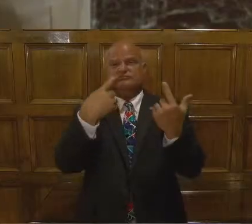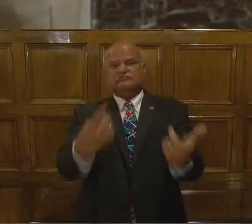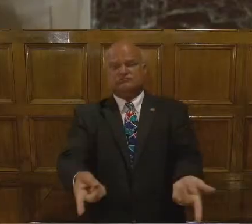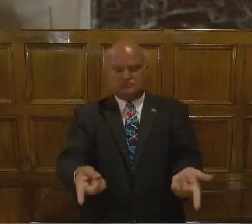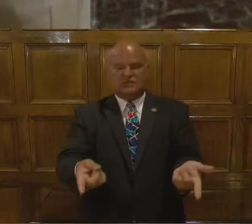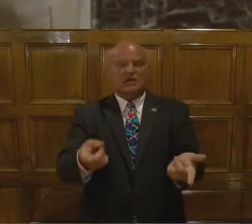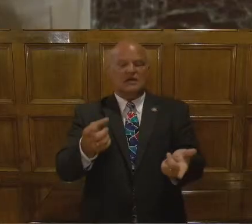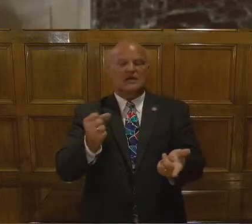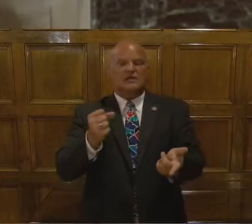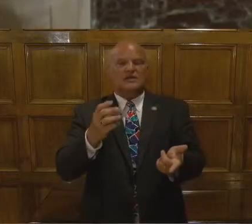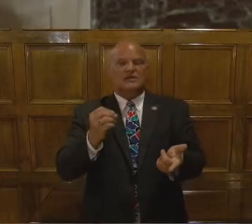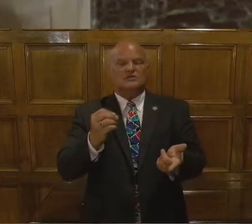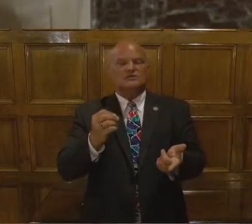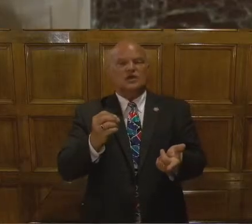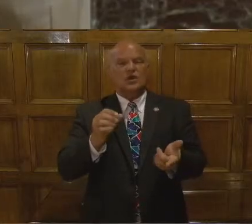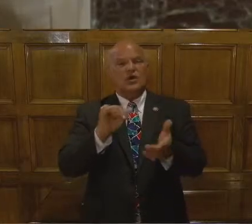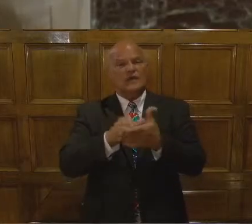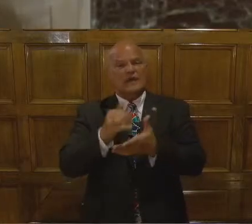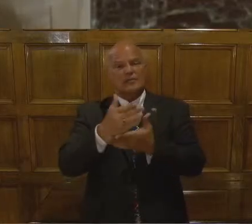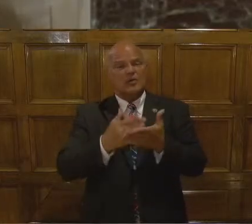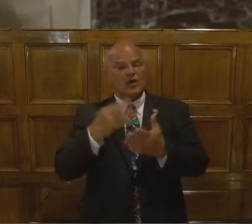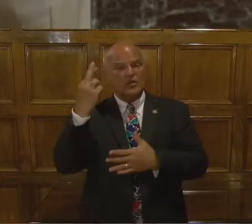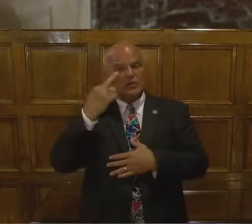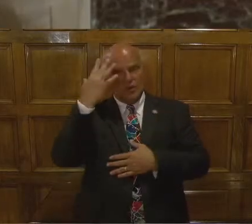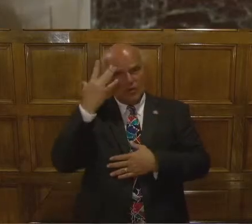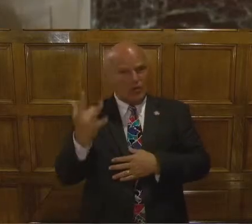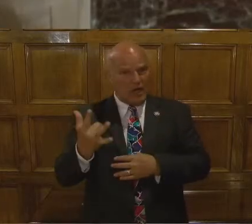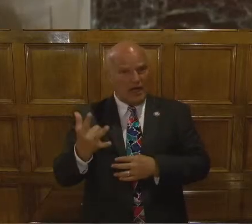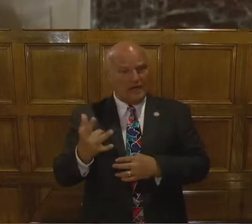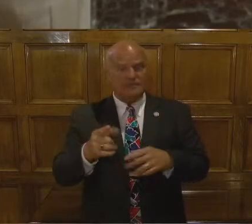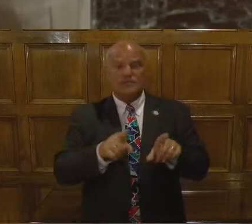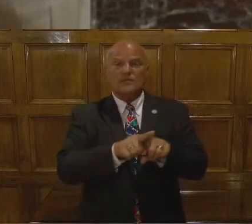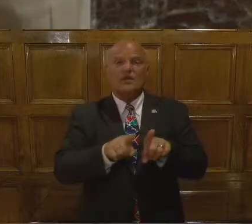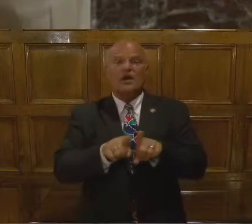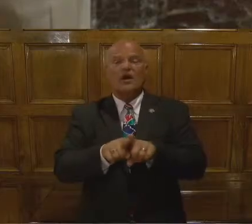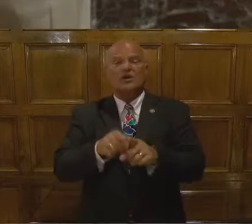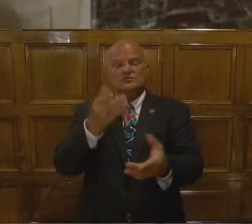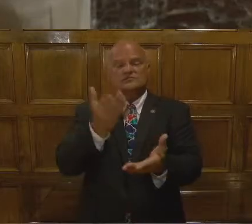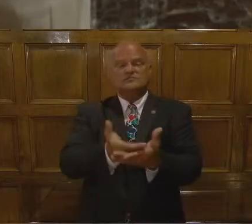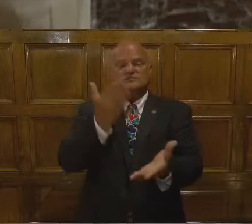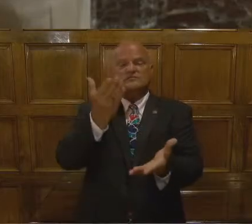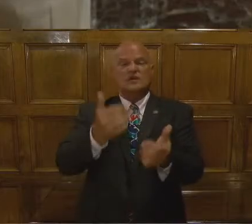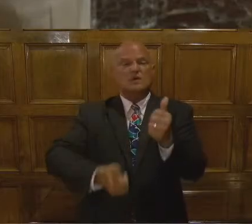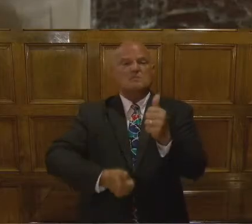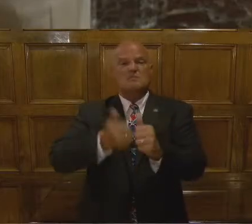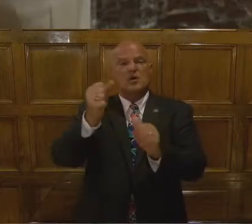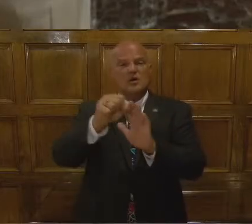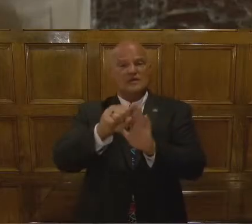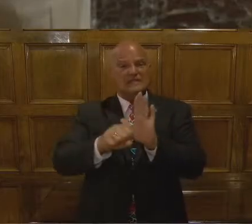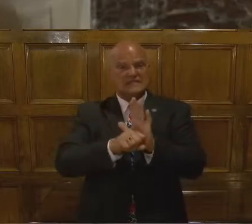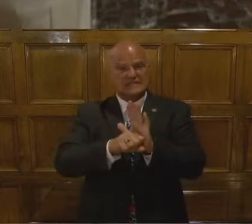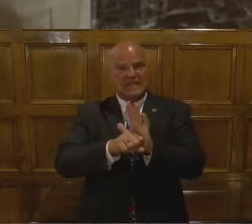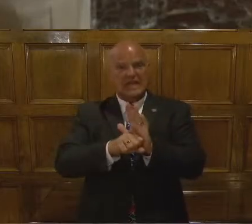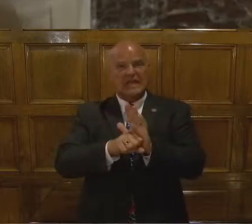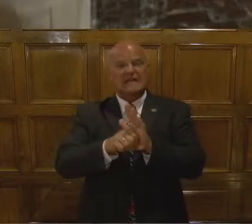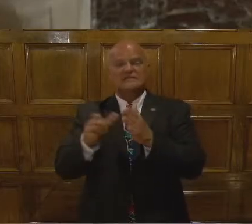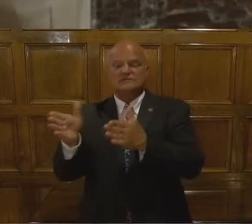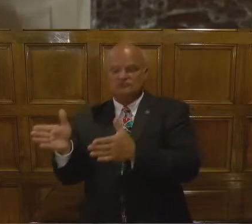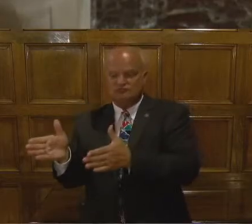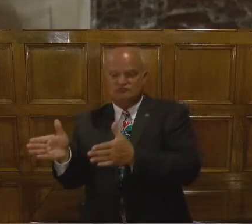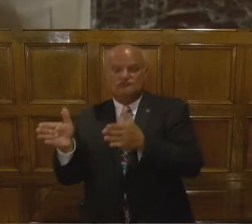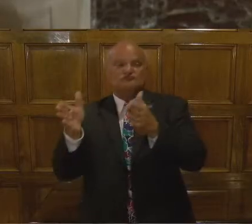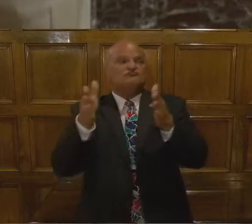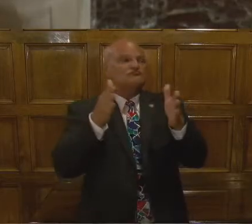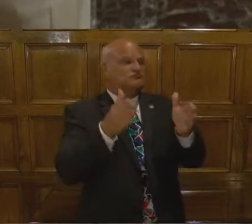So that's part of the reasons, and it's also the fact that most of the states have gone to the same type